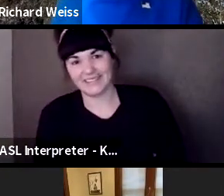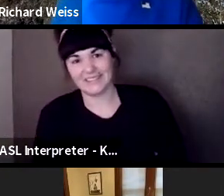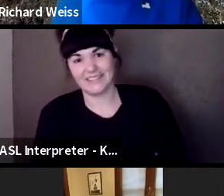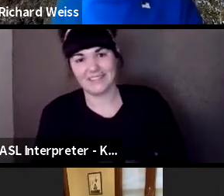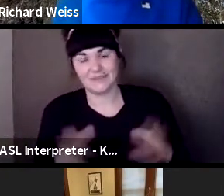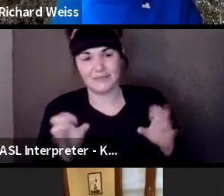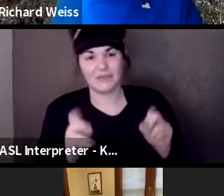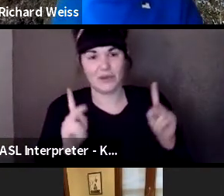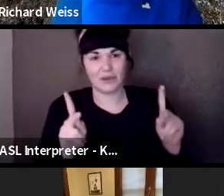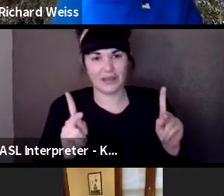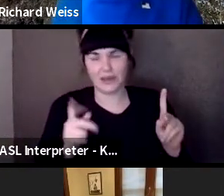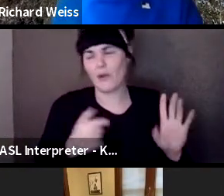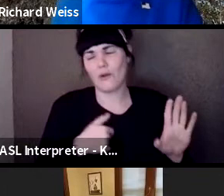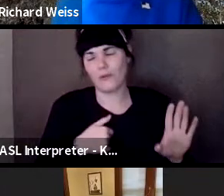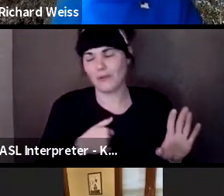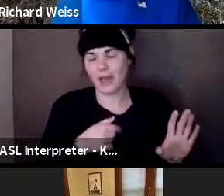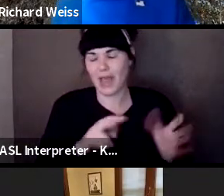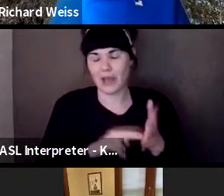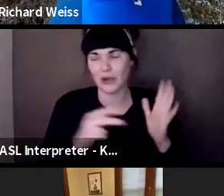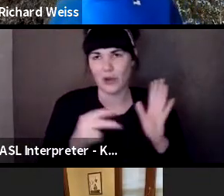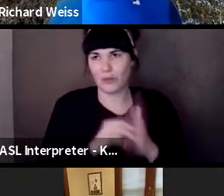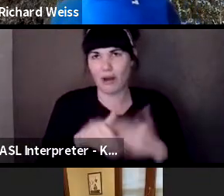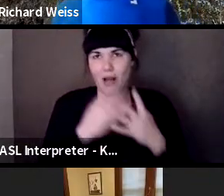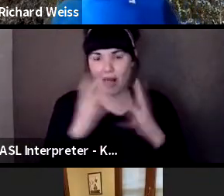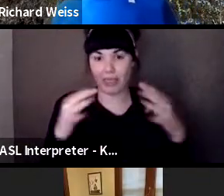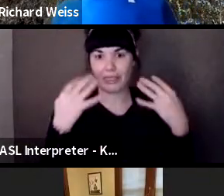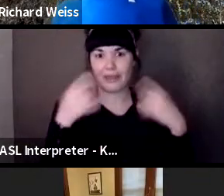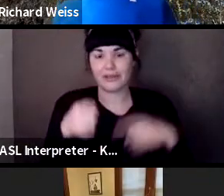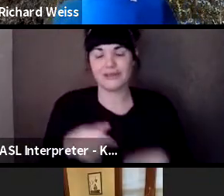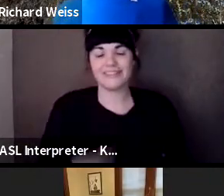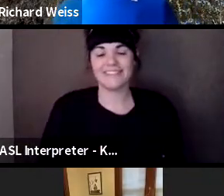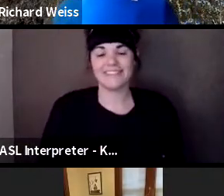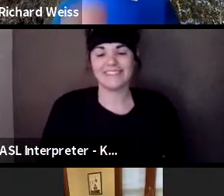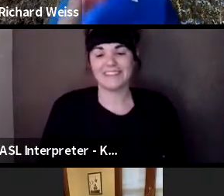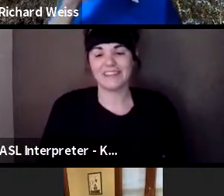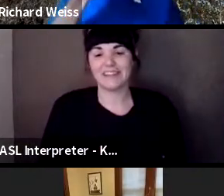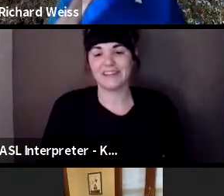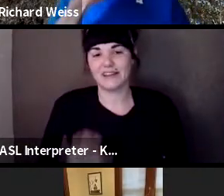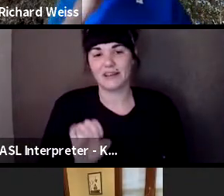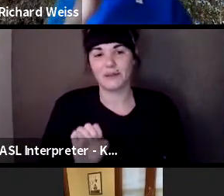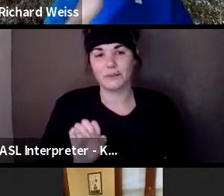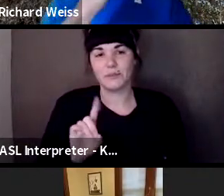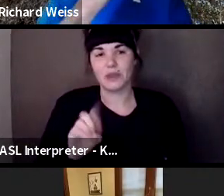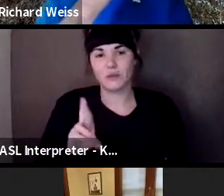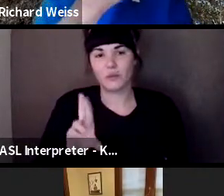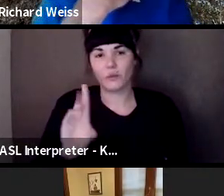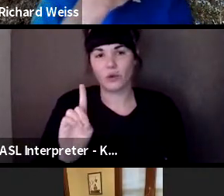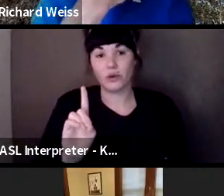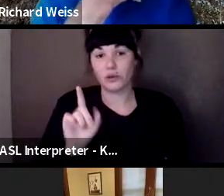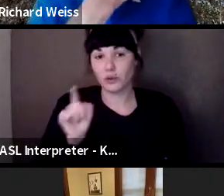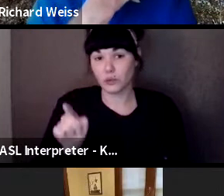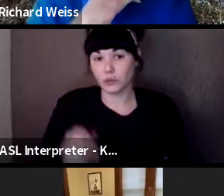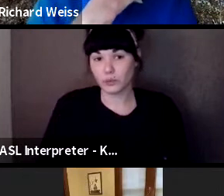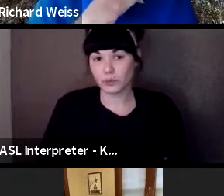Okay, I don't mean to put you on the spot. So, Edward, how about you?